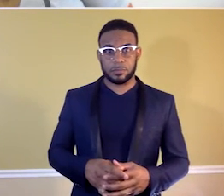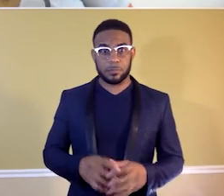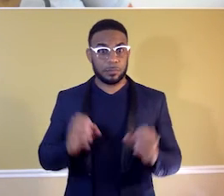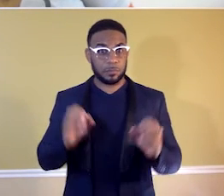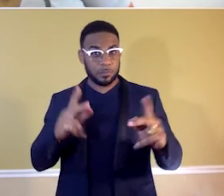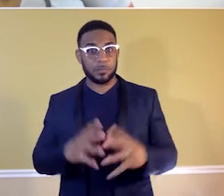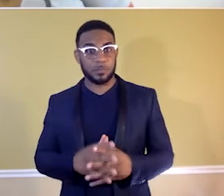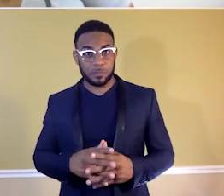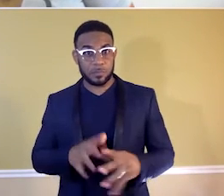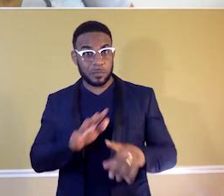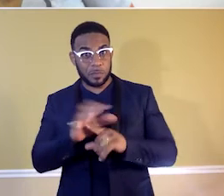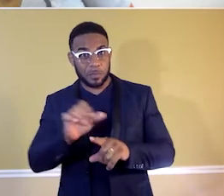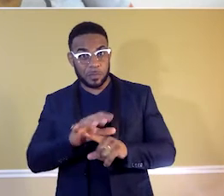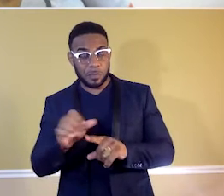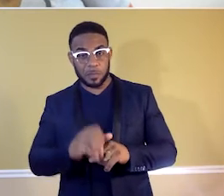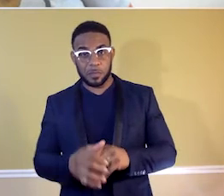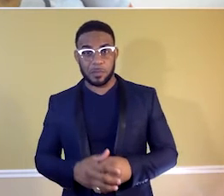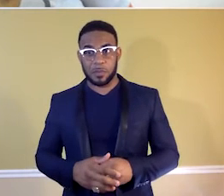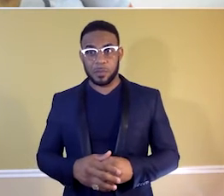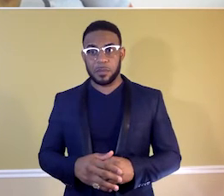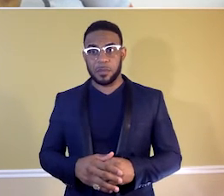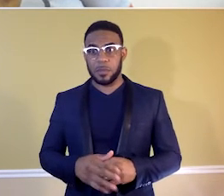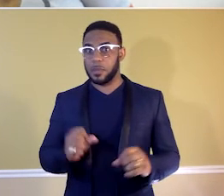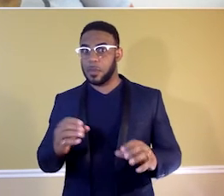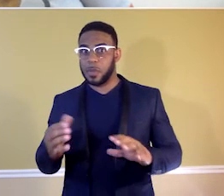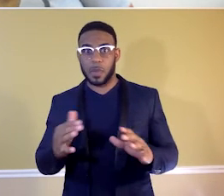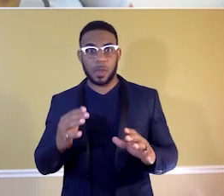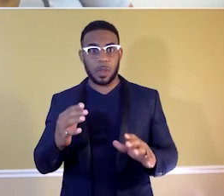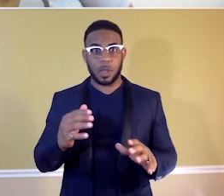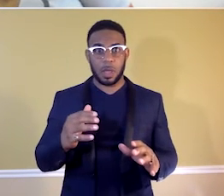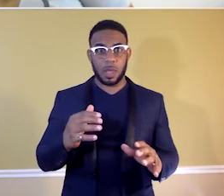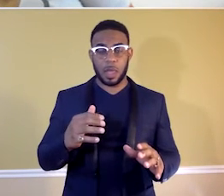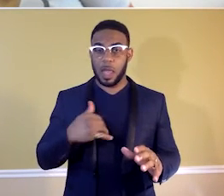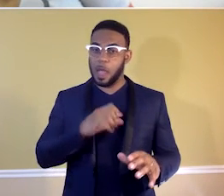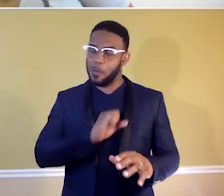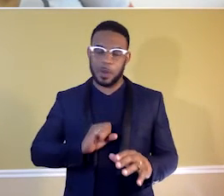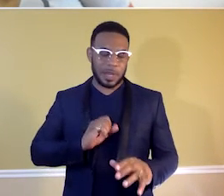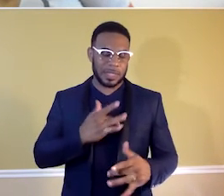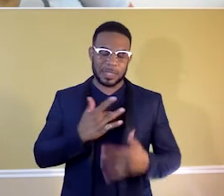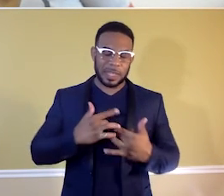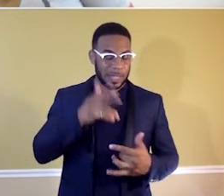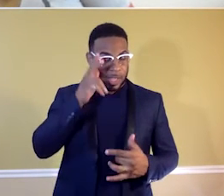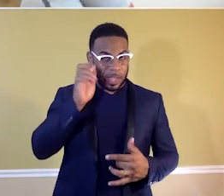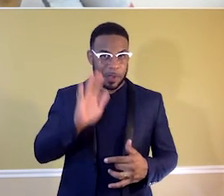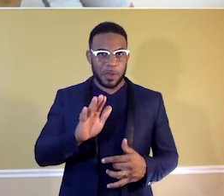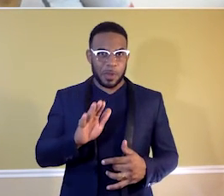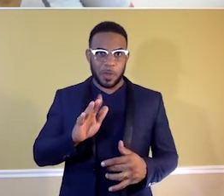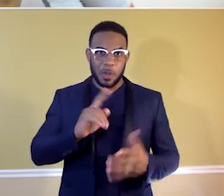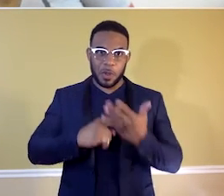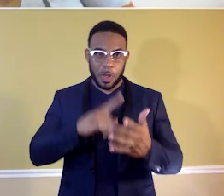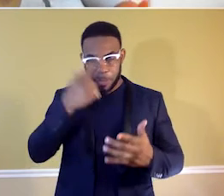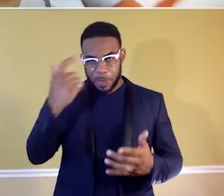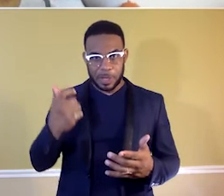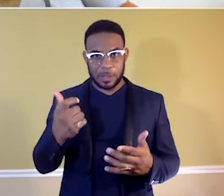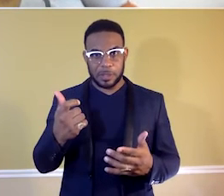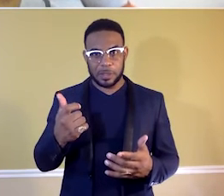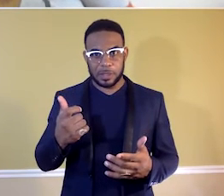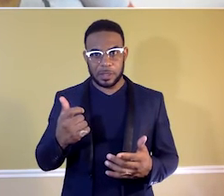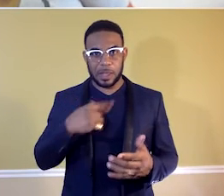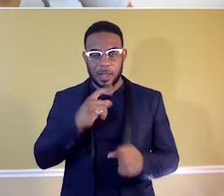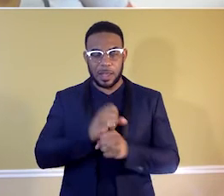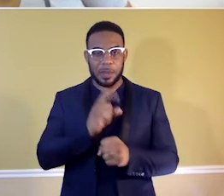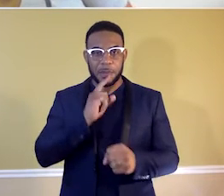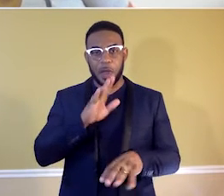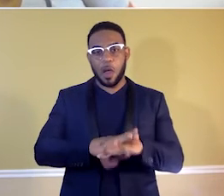Okay. Awesome. Awesome. So I'm super excited to hear your talk because I've actually